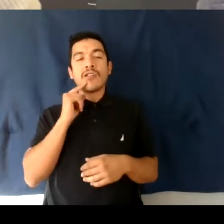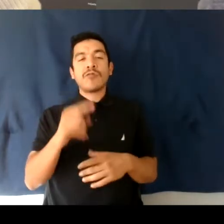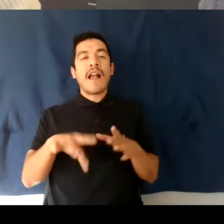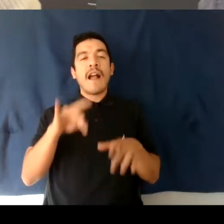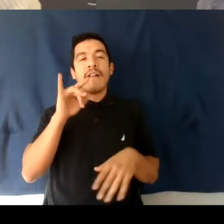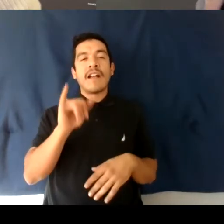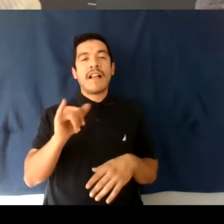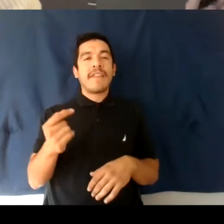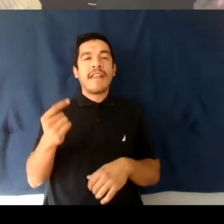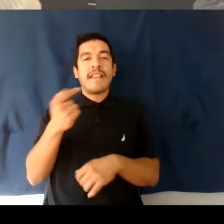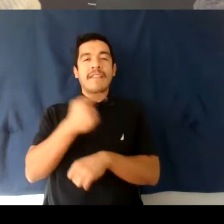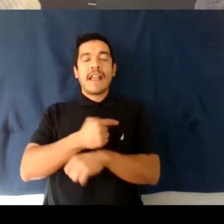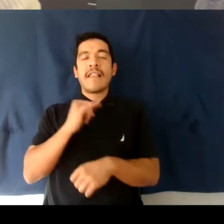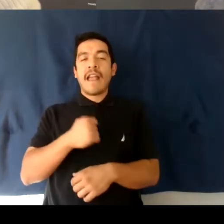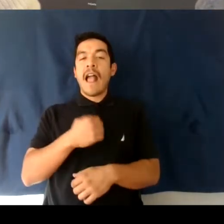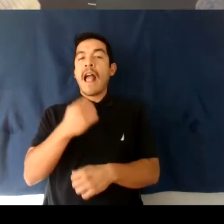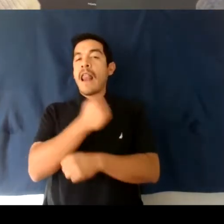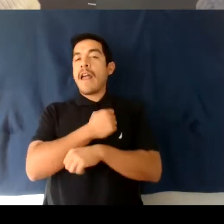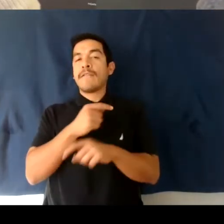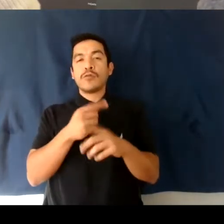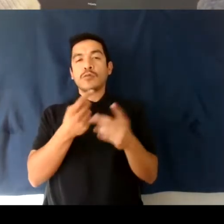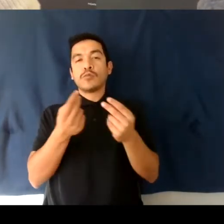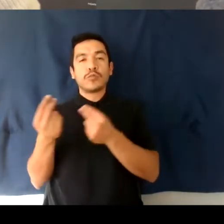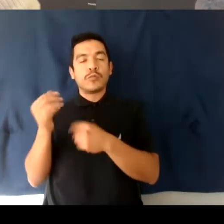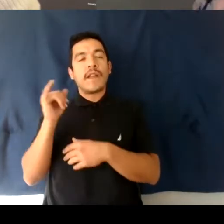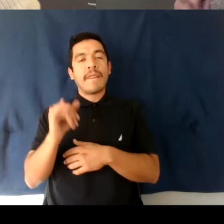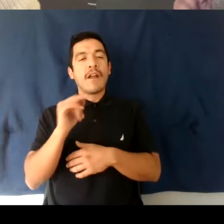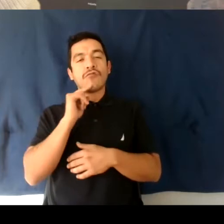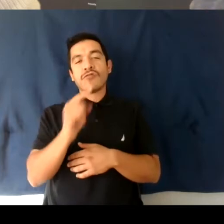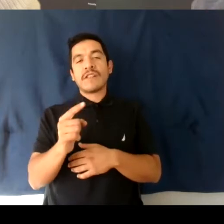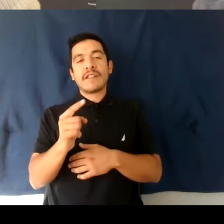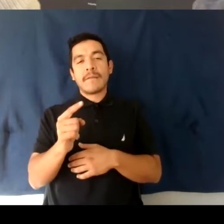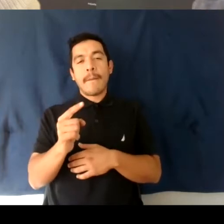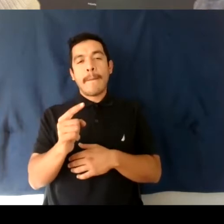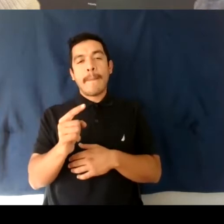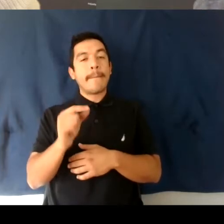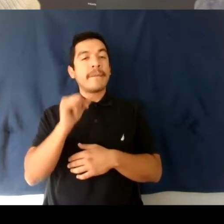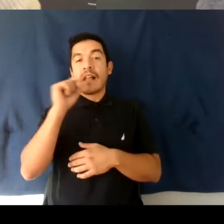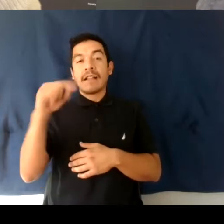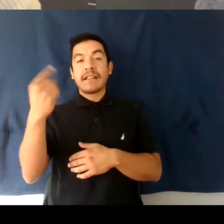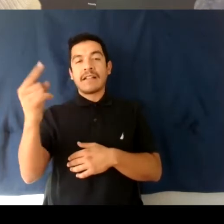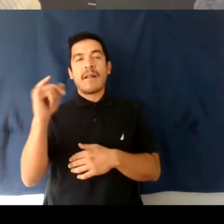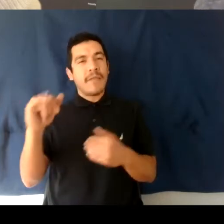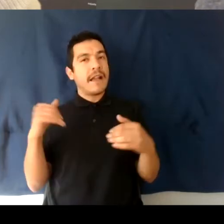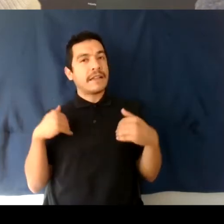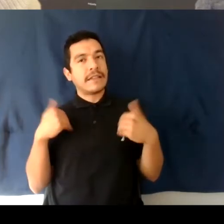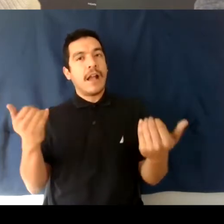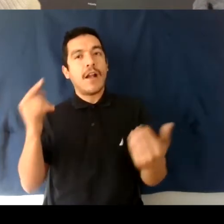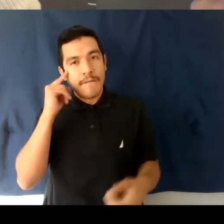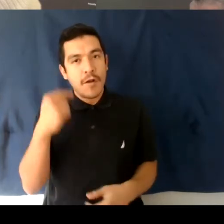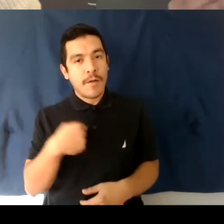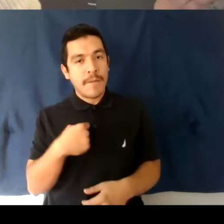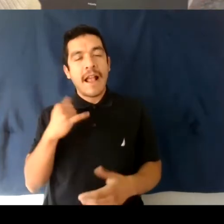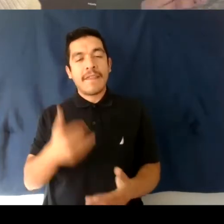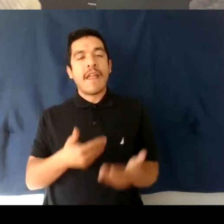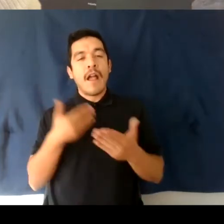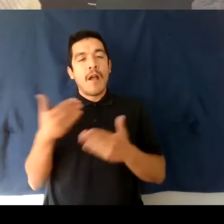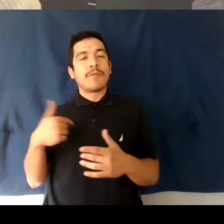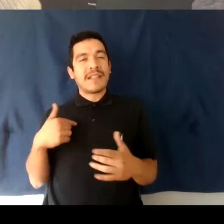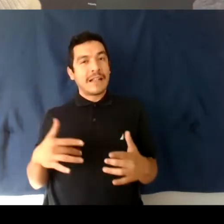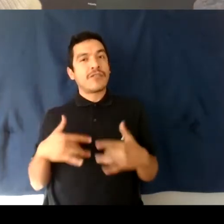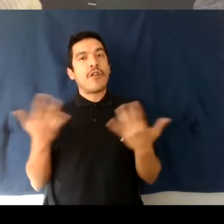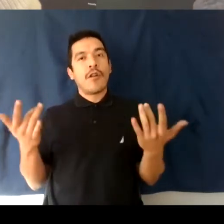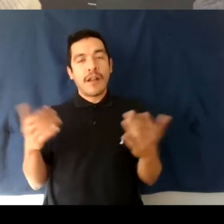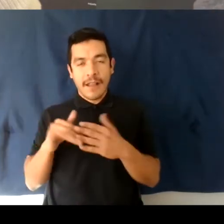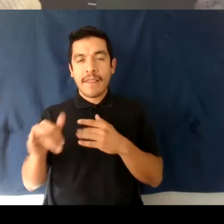those things that I love to do that like isn't something that's exhausting for me, that brings me joy in